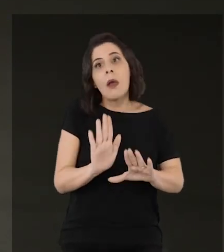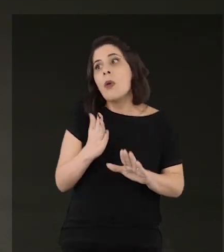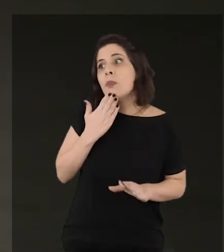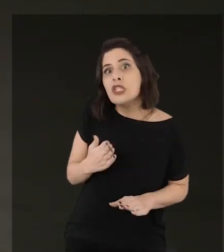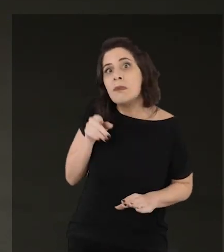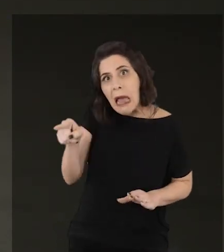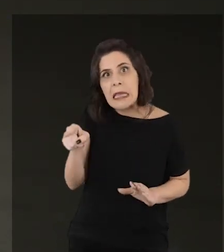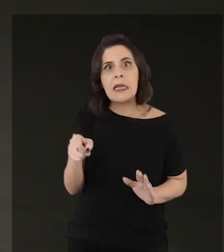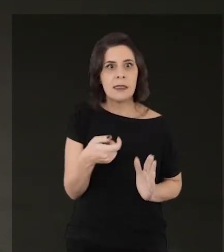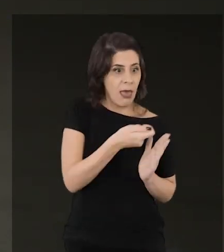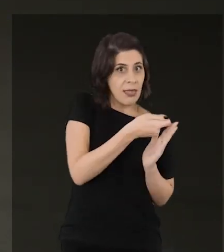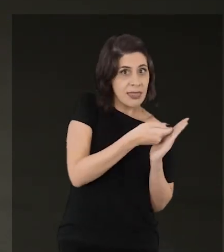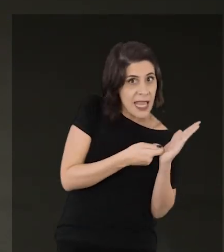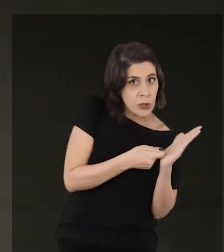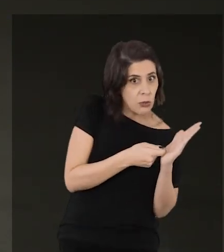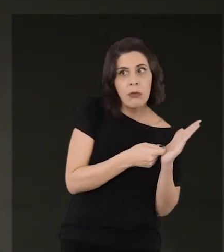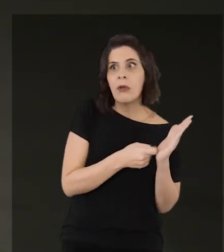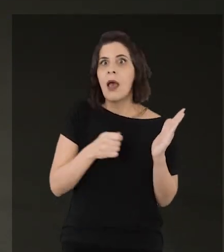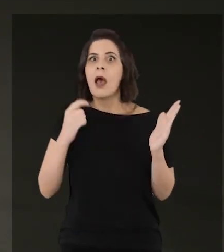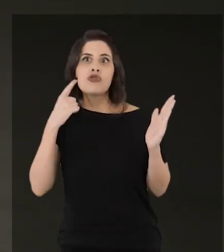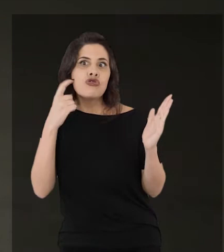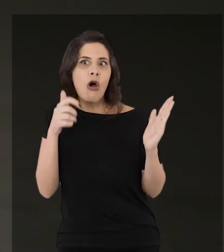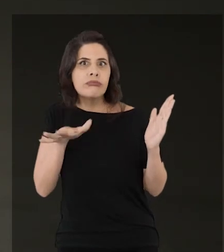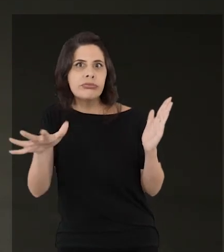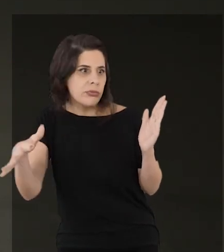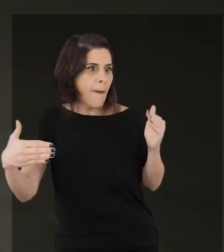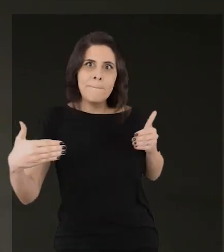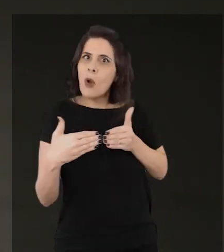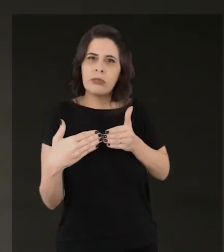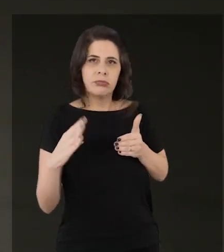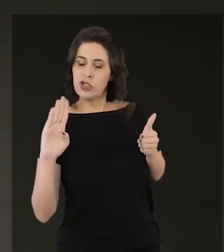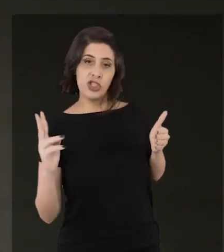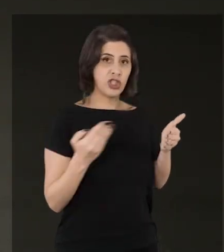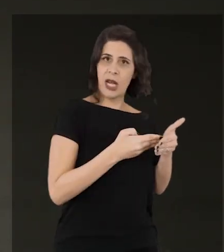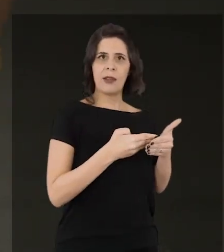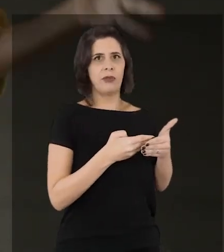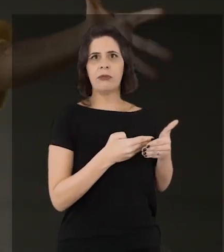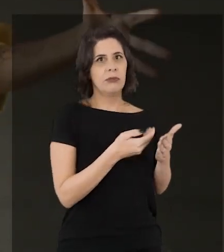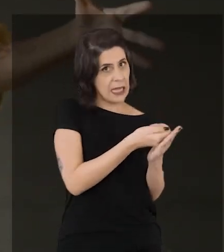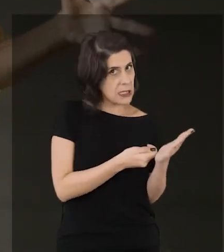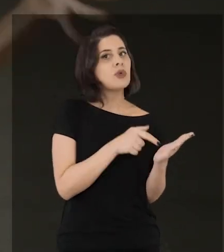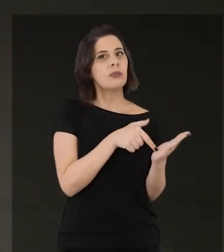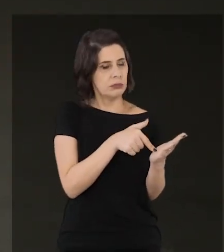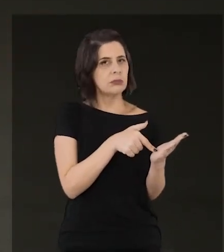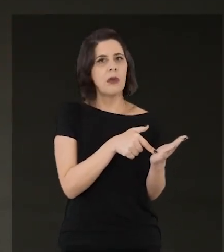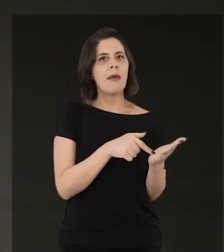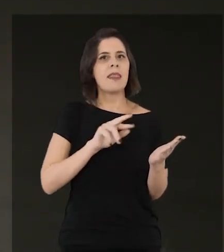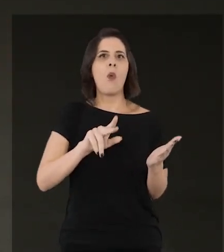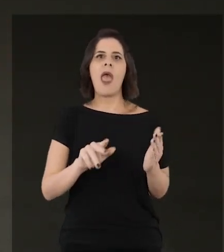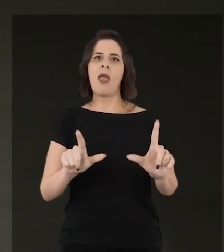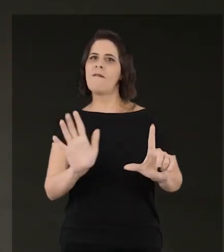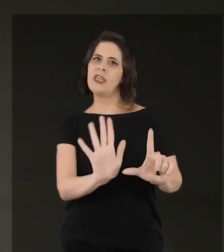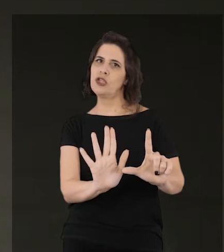asked them to create a soundtrack, but they created the soundtrack responding to the text and not to